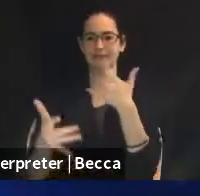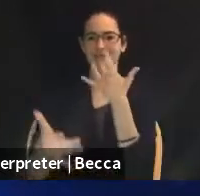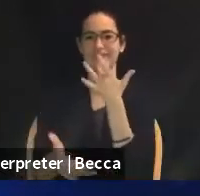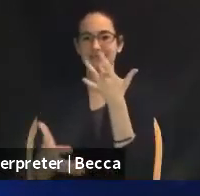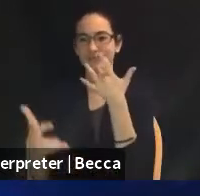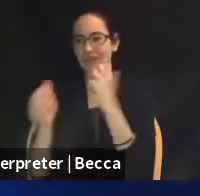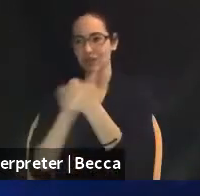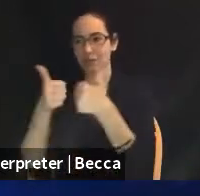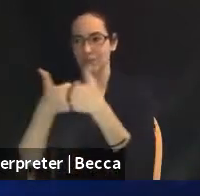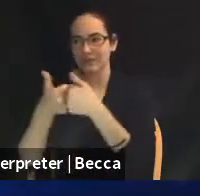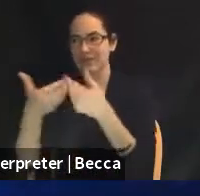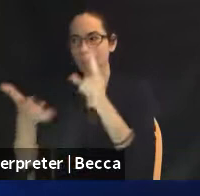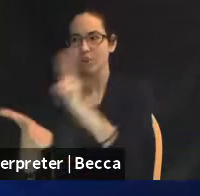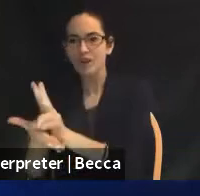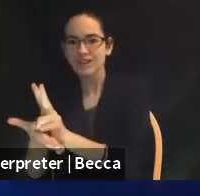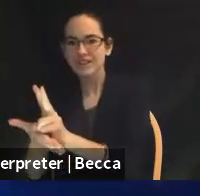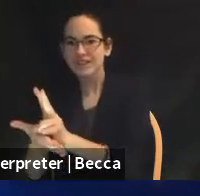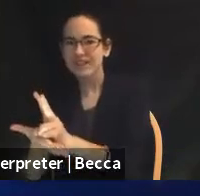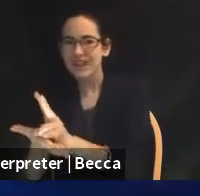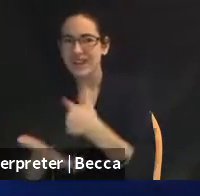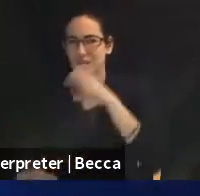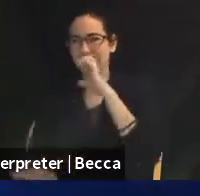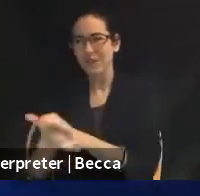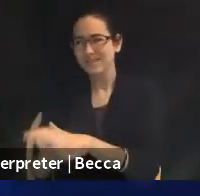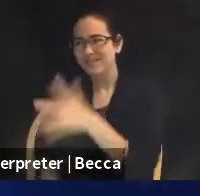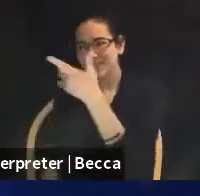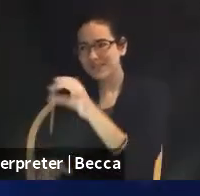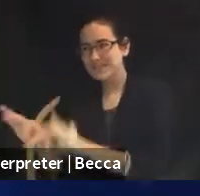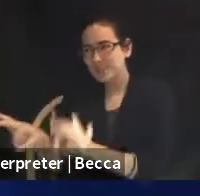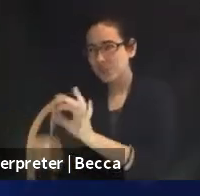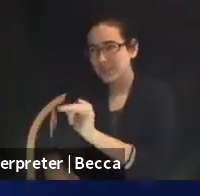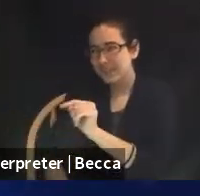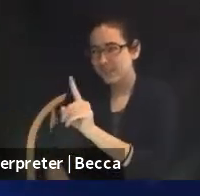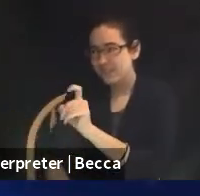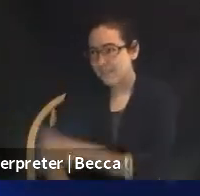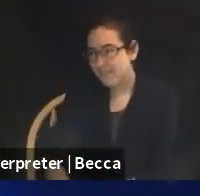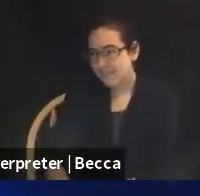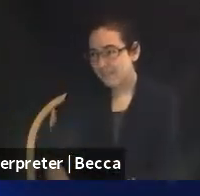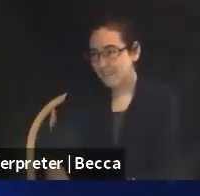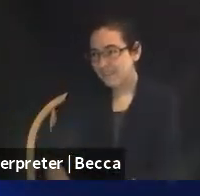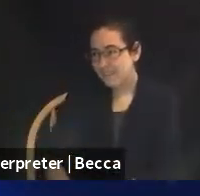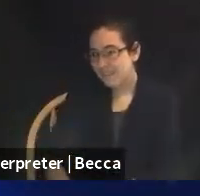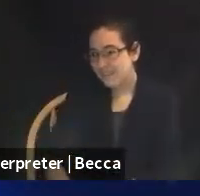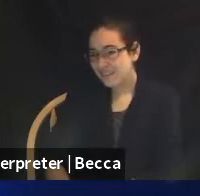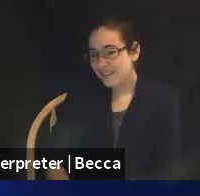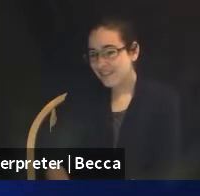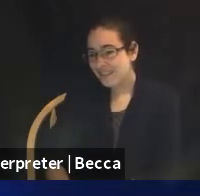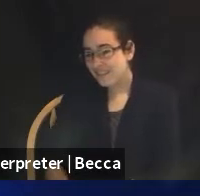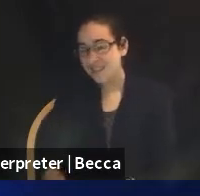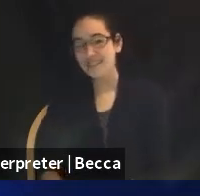my wife's like, is it worth it? It's okay to hit your husband right now, it's okay. Give you